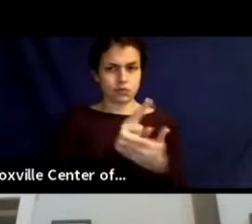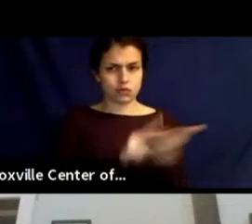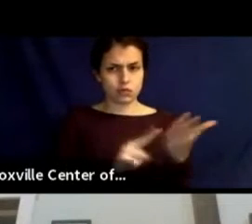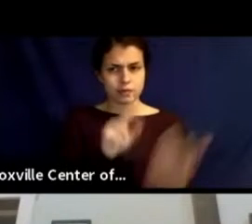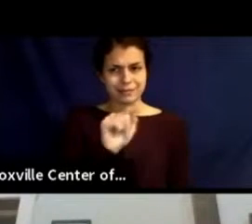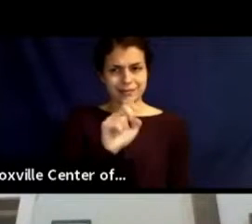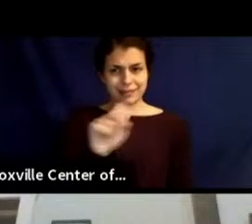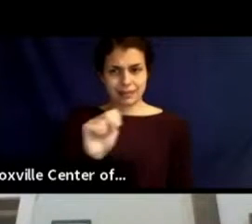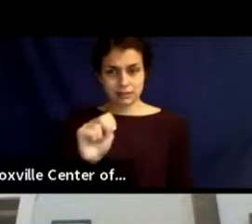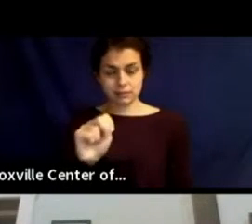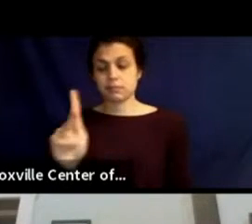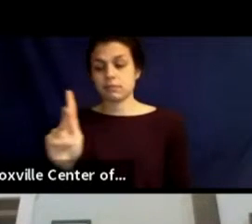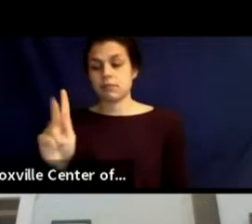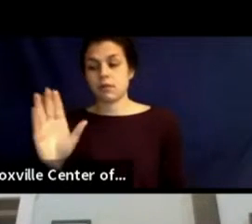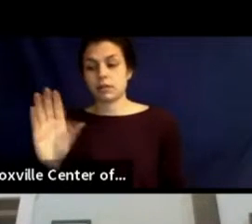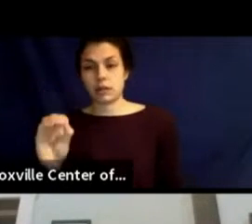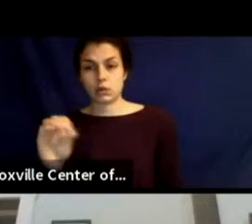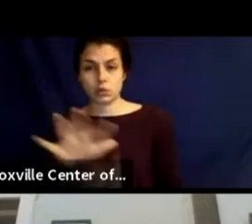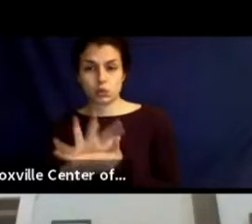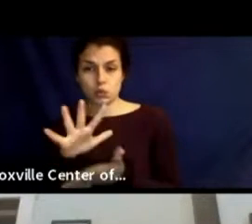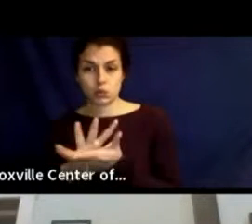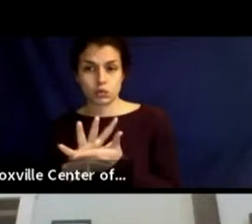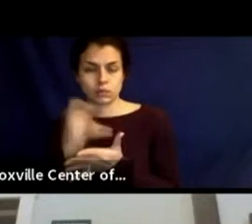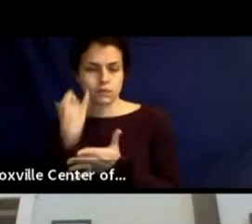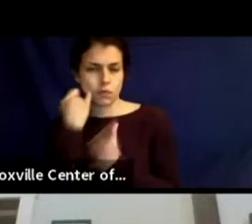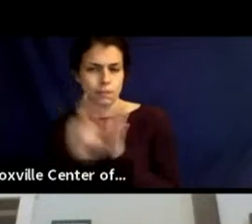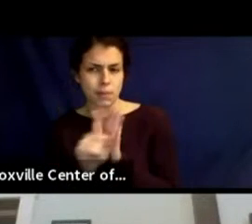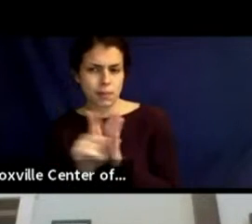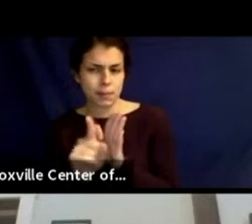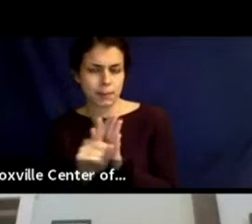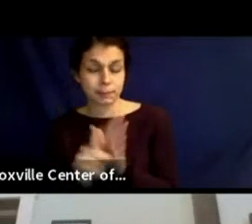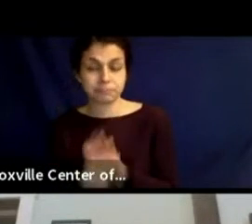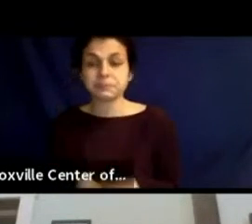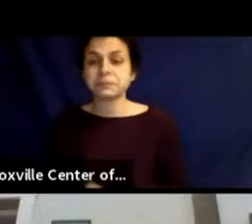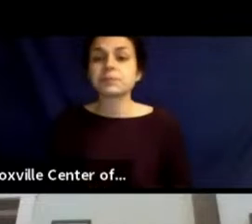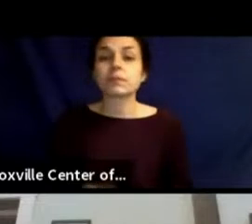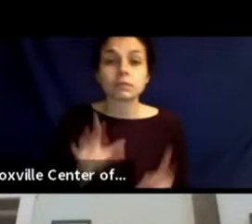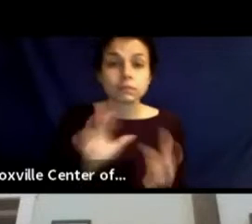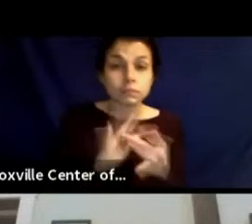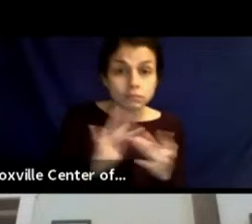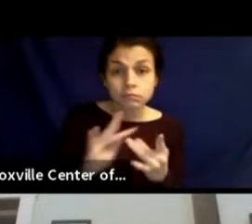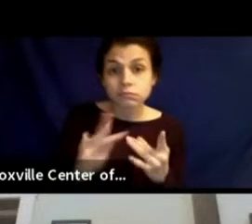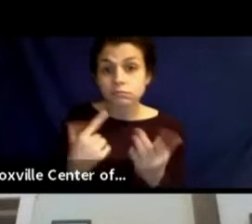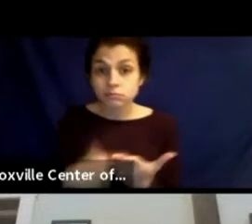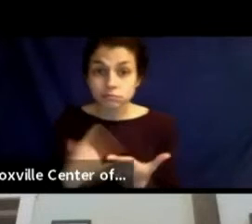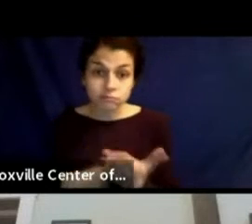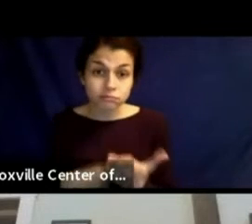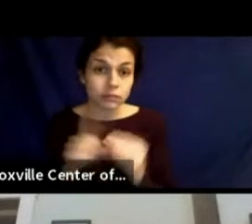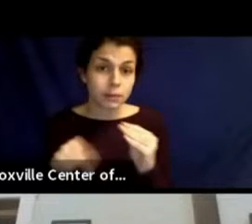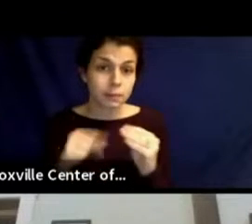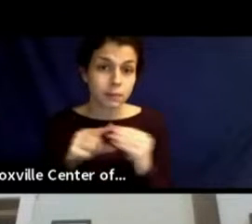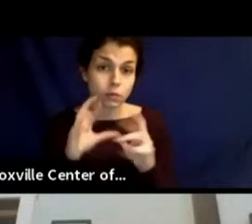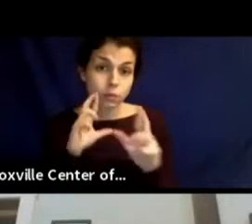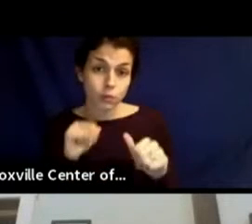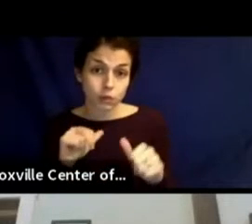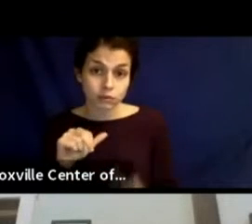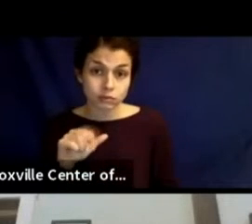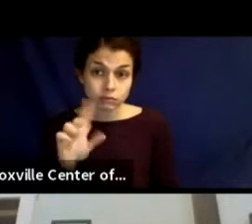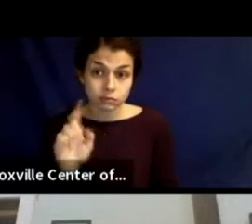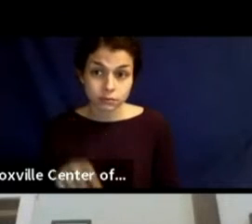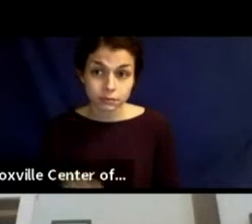and Knox County Schools. Any comments or discussions about any of those reports?